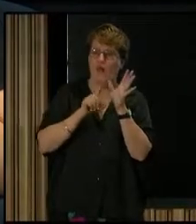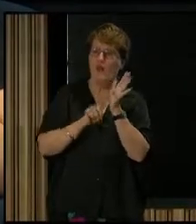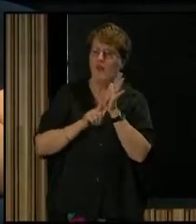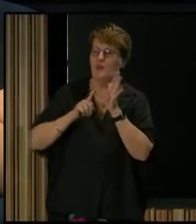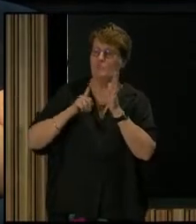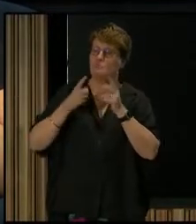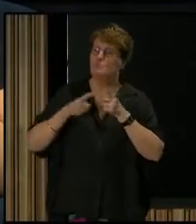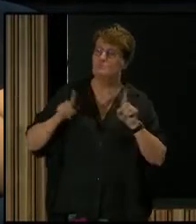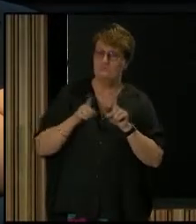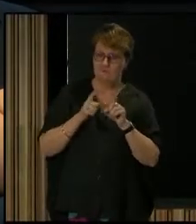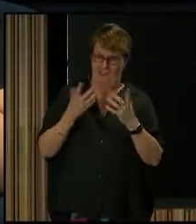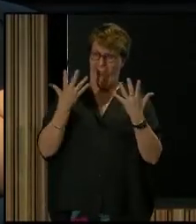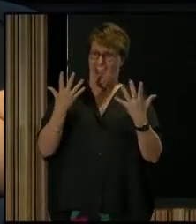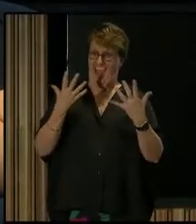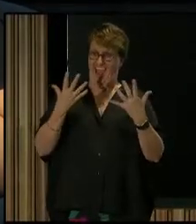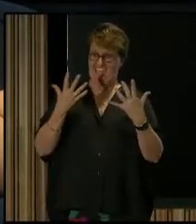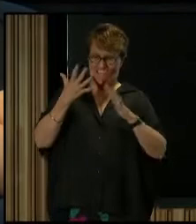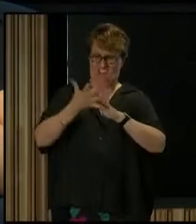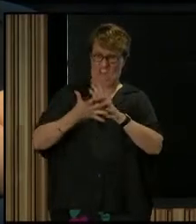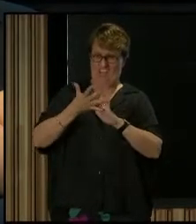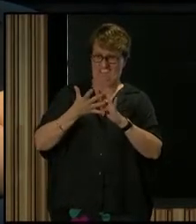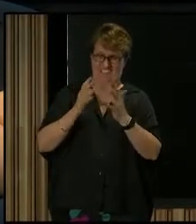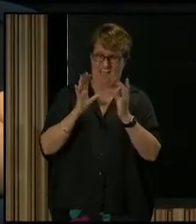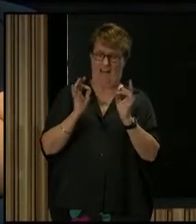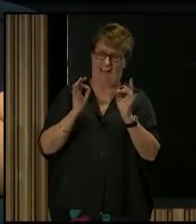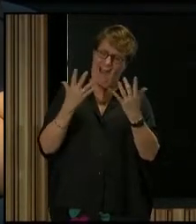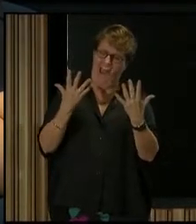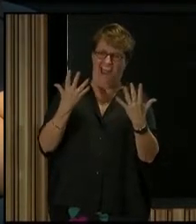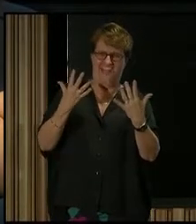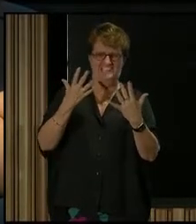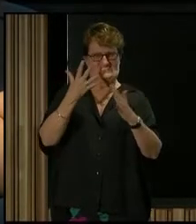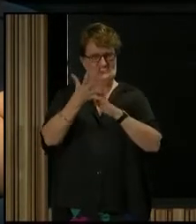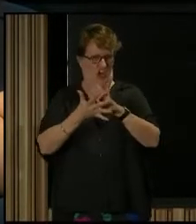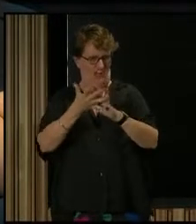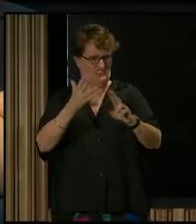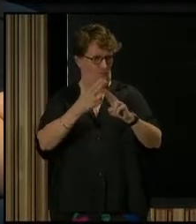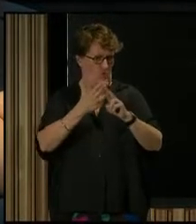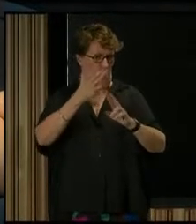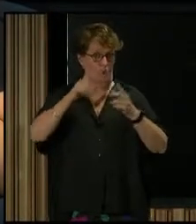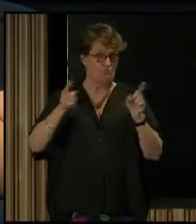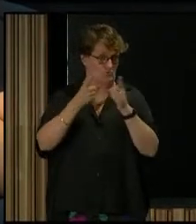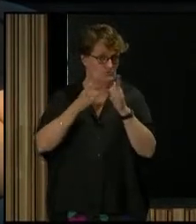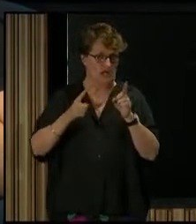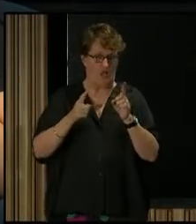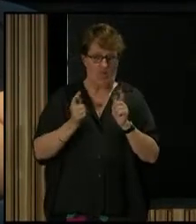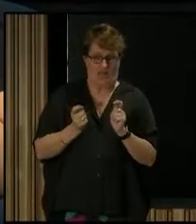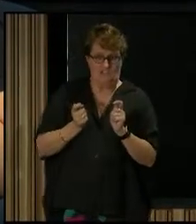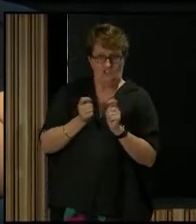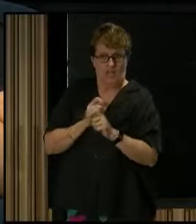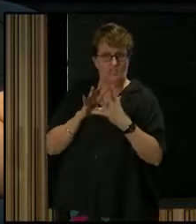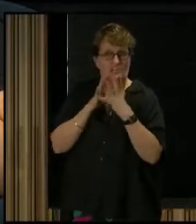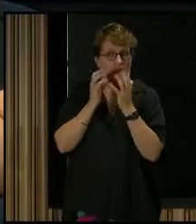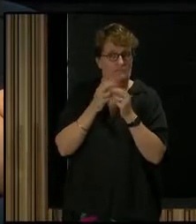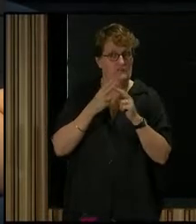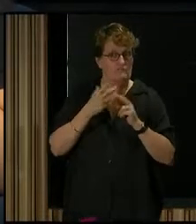that was hand signs. It's actually like a sign language of music. And so that really changed everything for me as